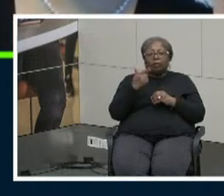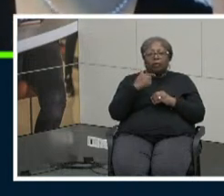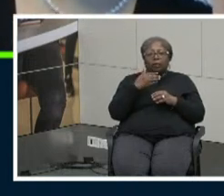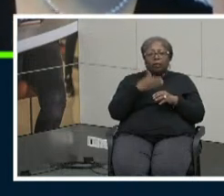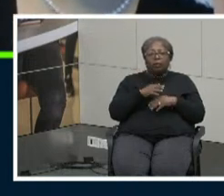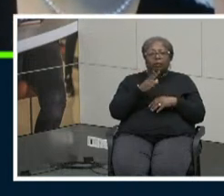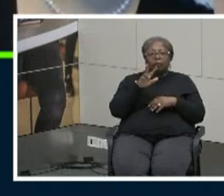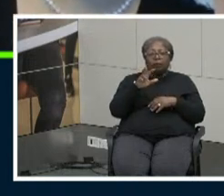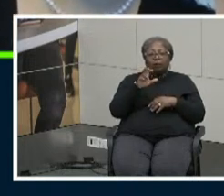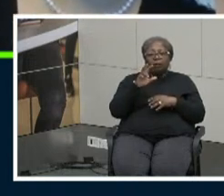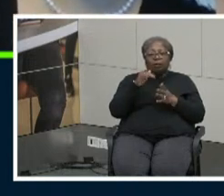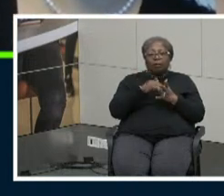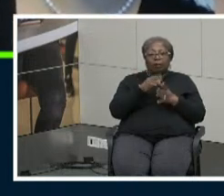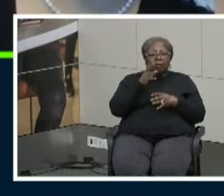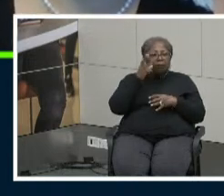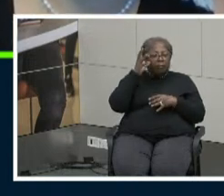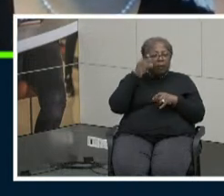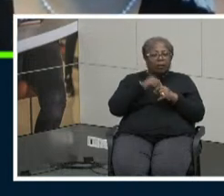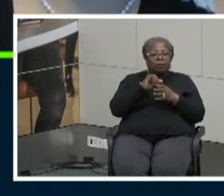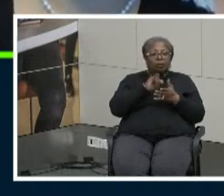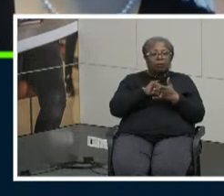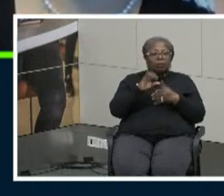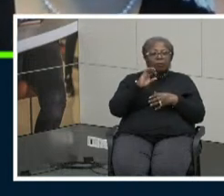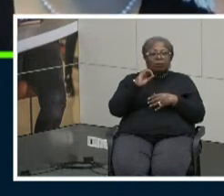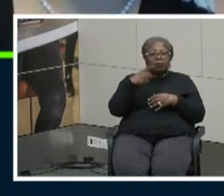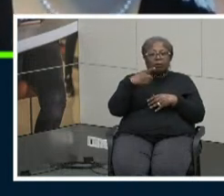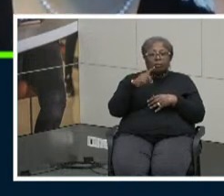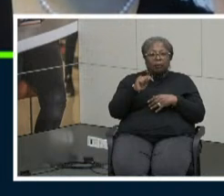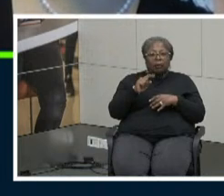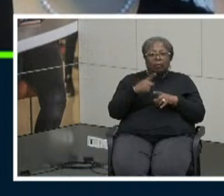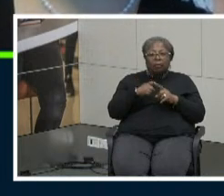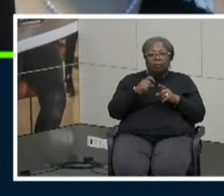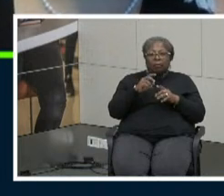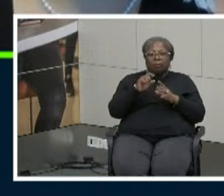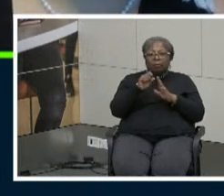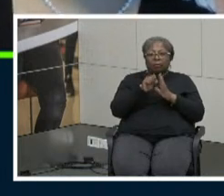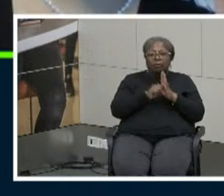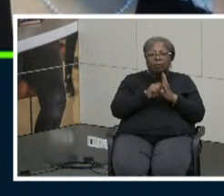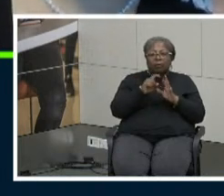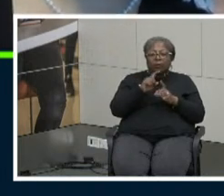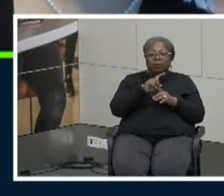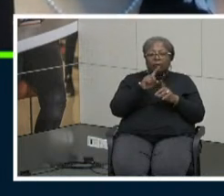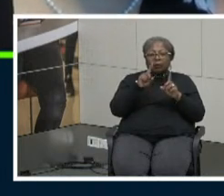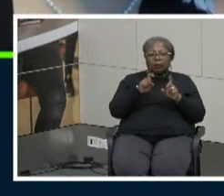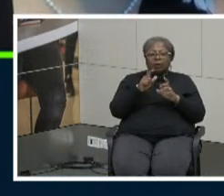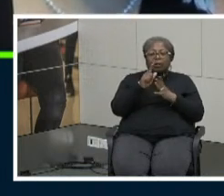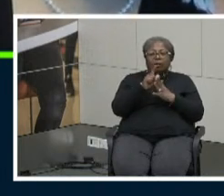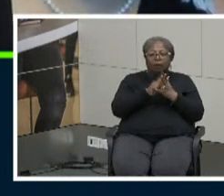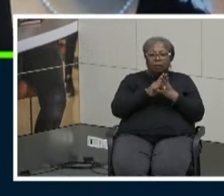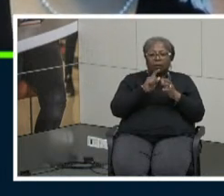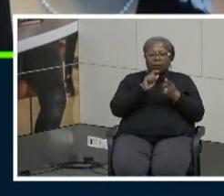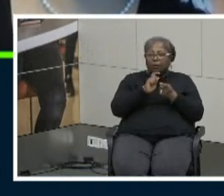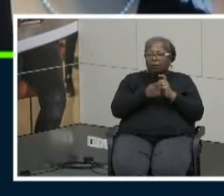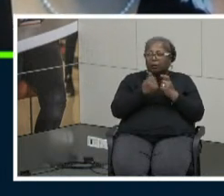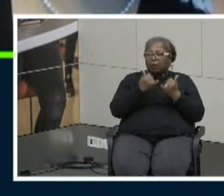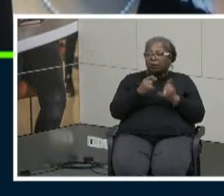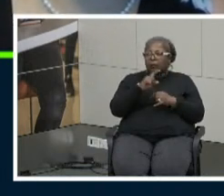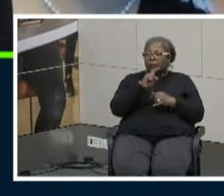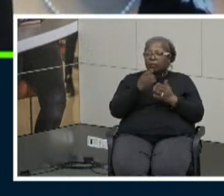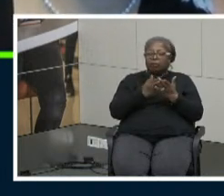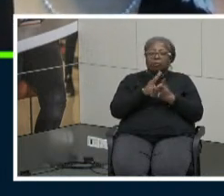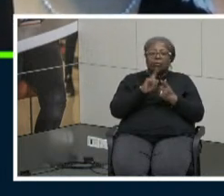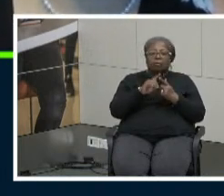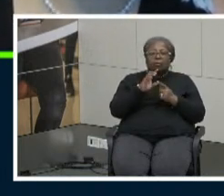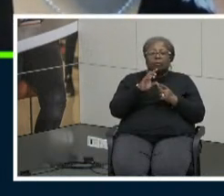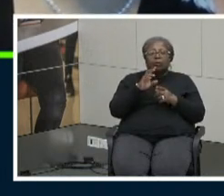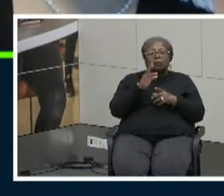after 300,000 parents in New York opted kids out of high stakes testing law has changed in the meantime in Texas it is a parent right to opt